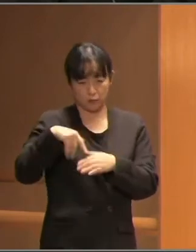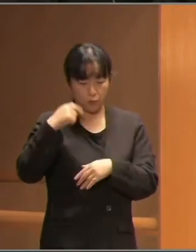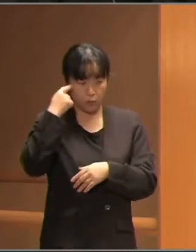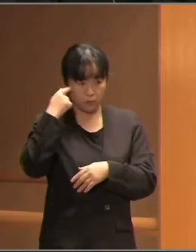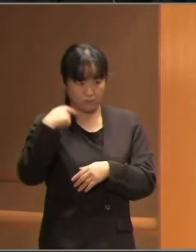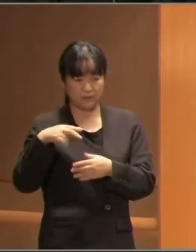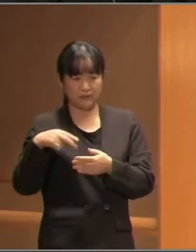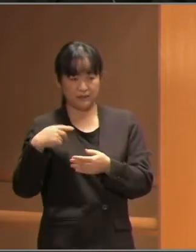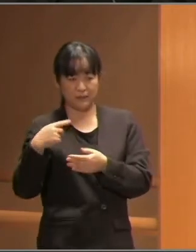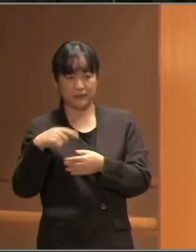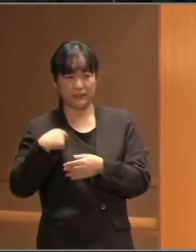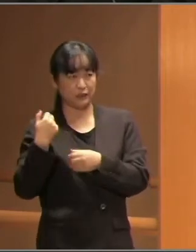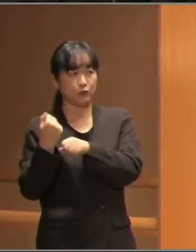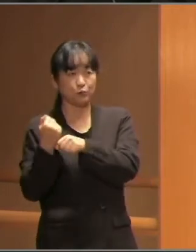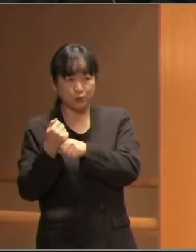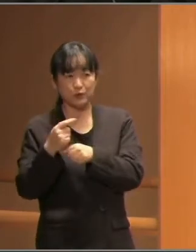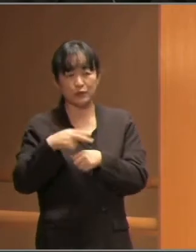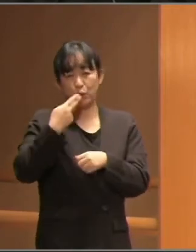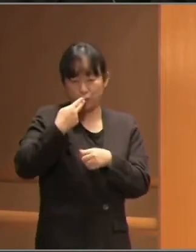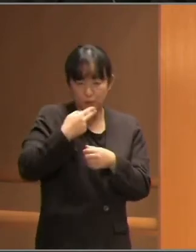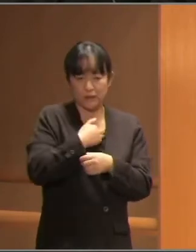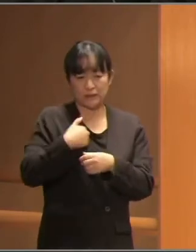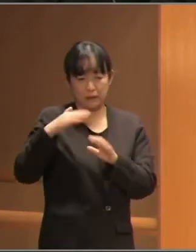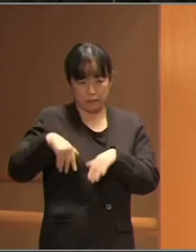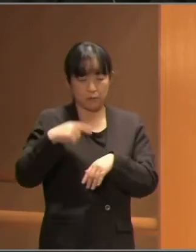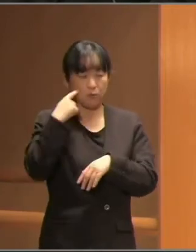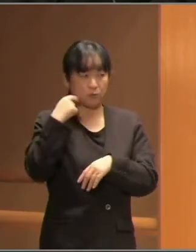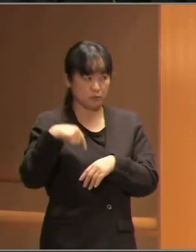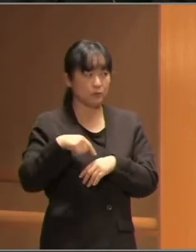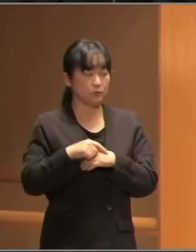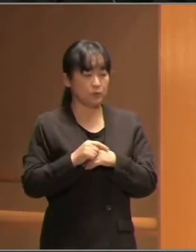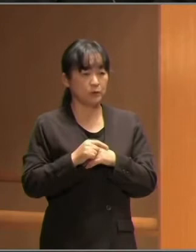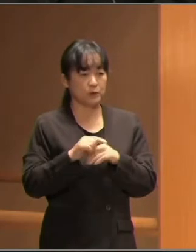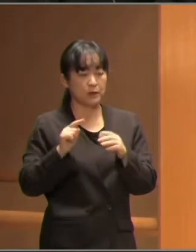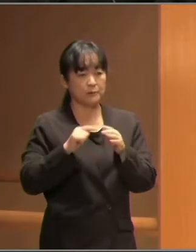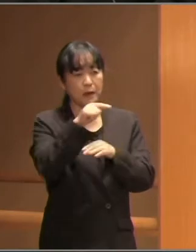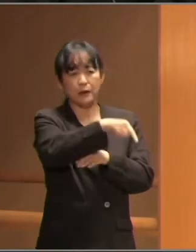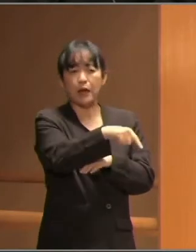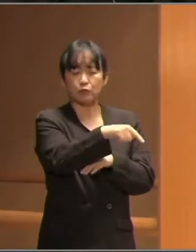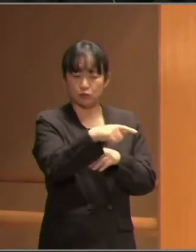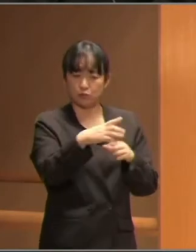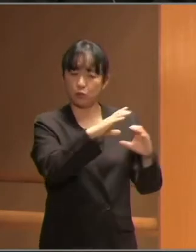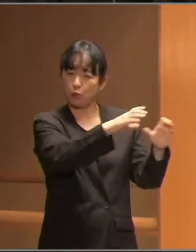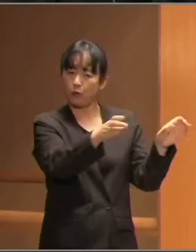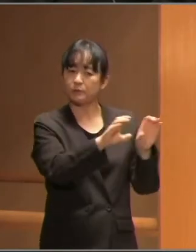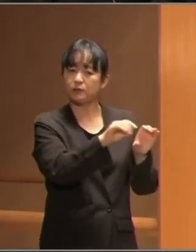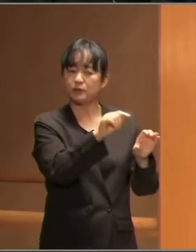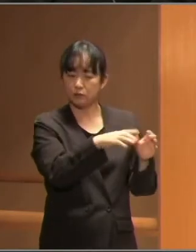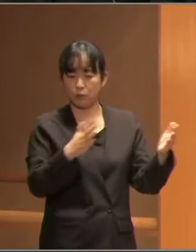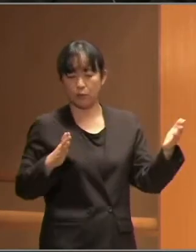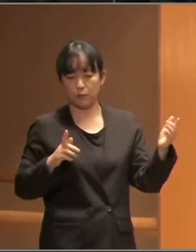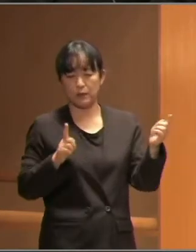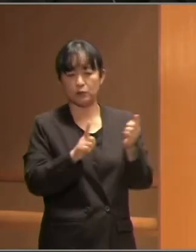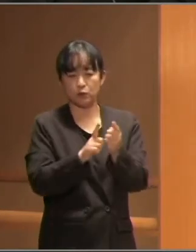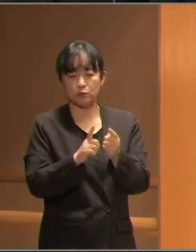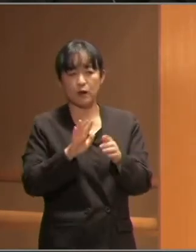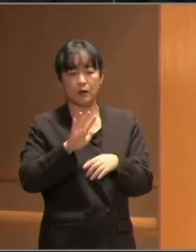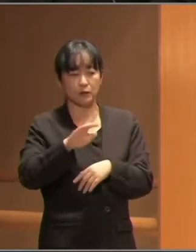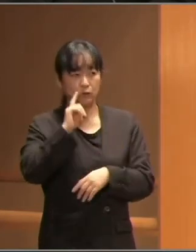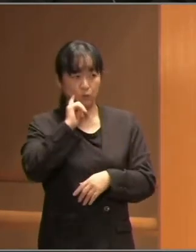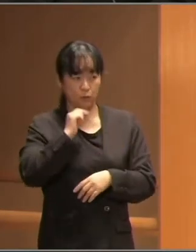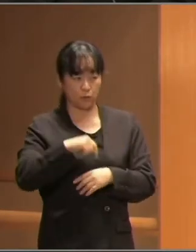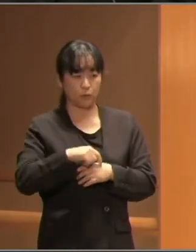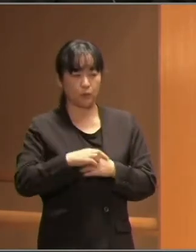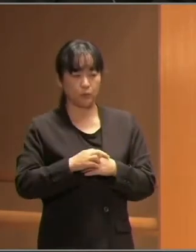And then each people had the capability to live And of course, that they had contact with the